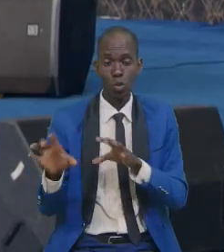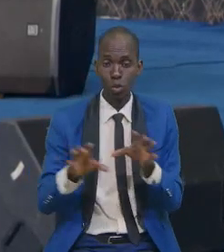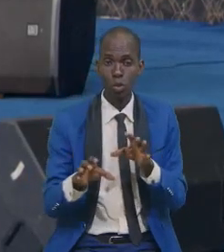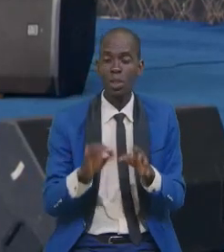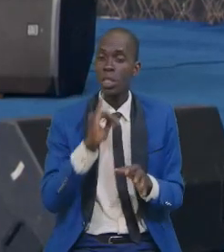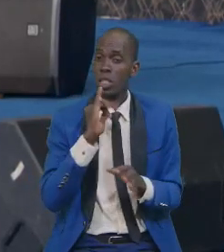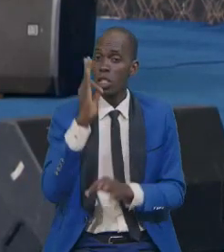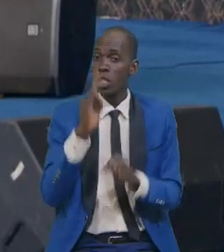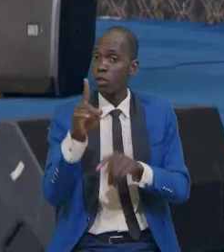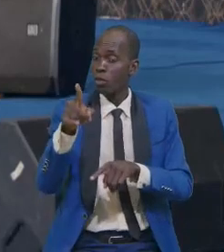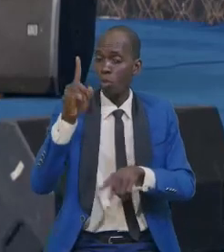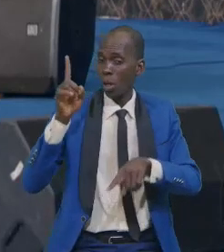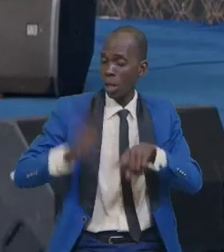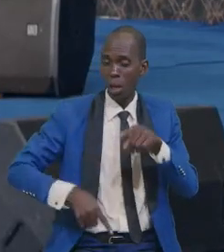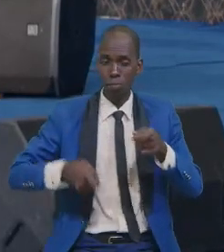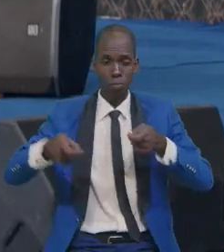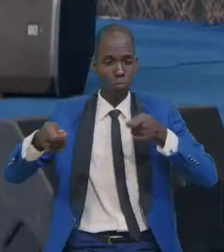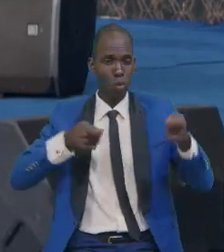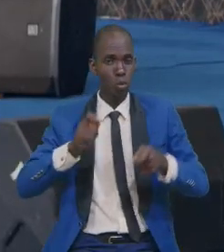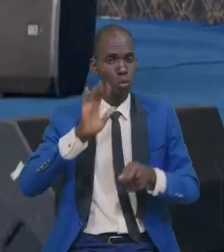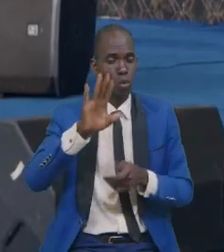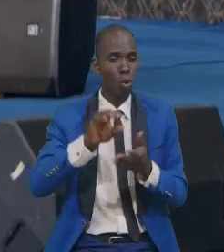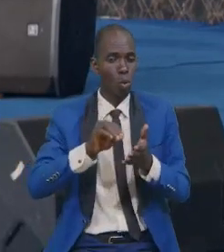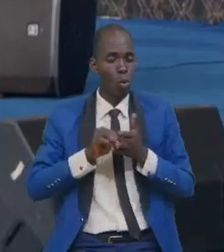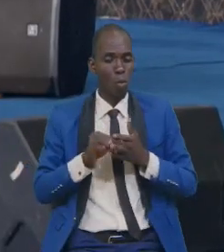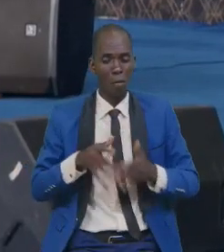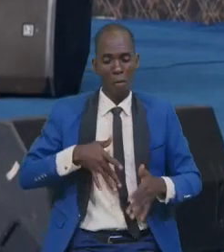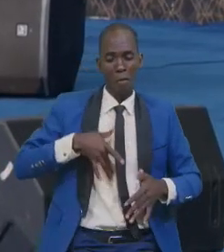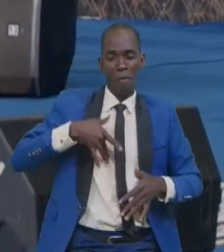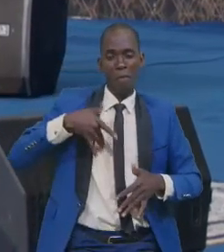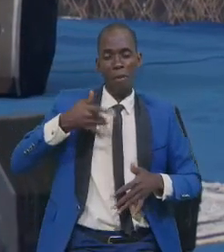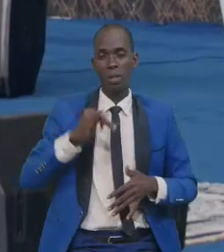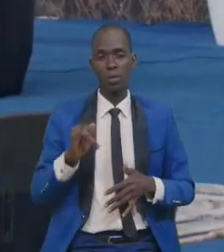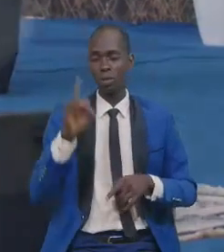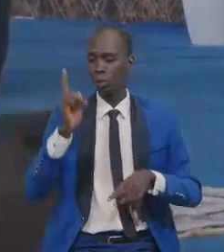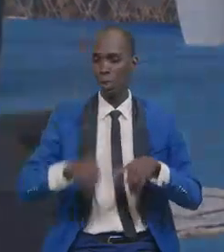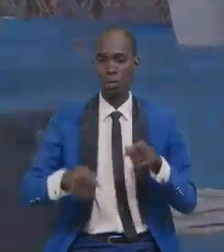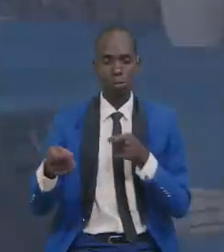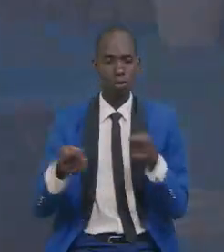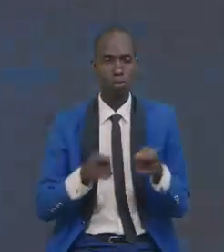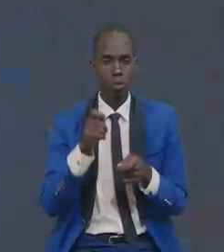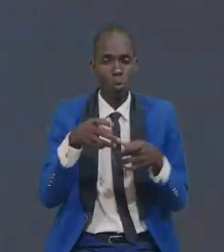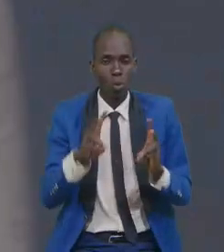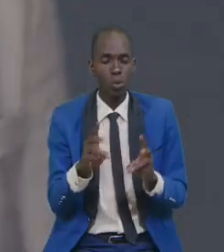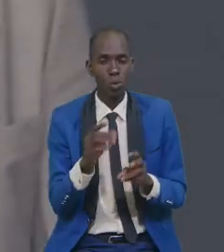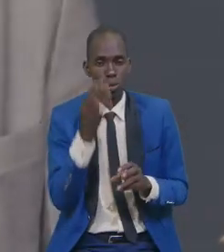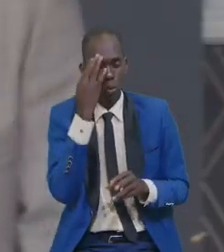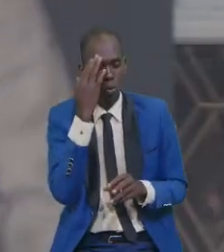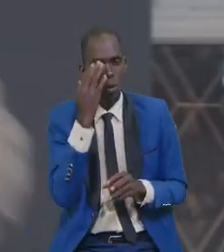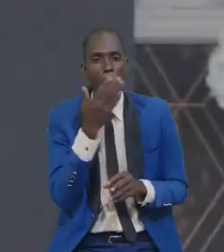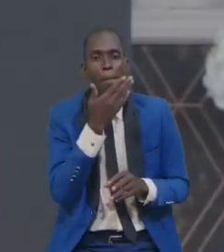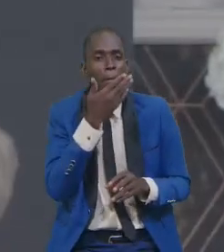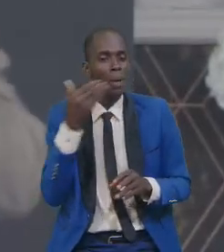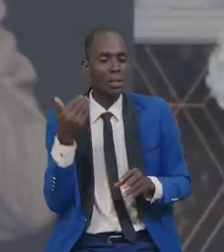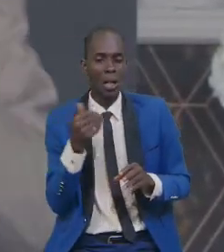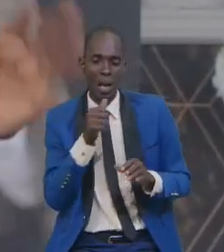emotion, your feeling, your reaction, when there's discouragement, lock up, lock yourself up